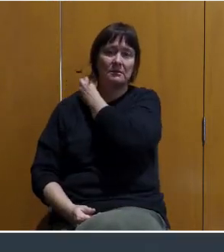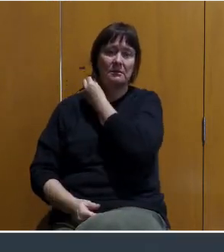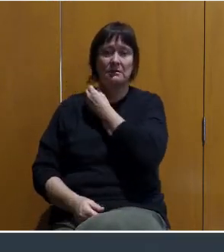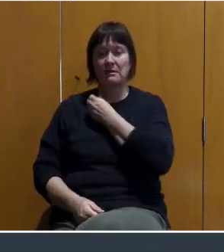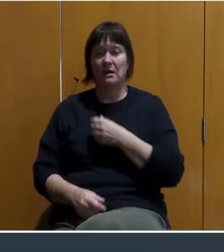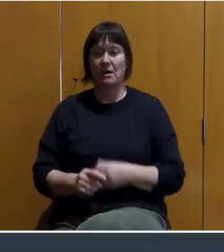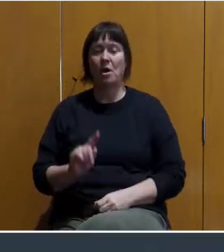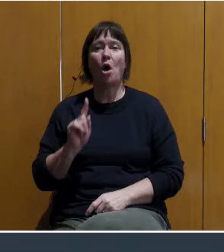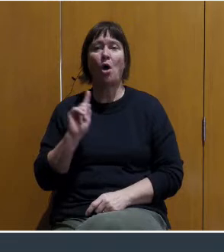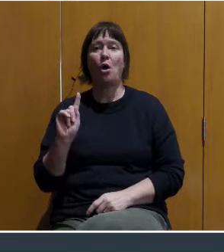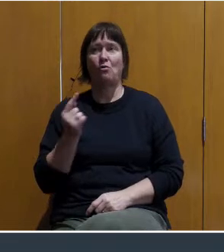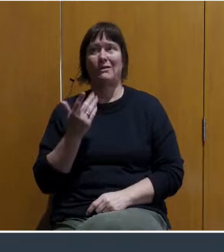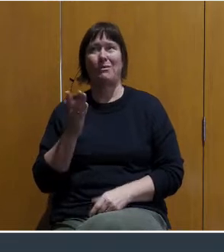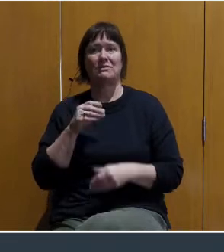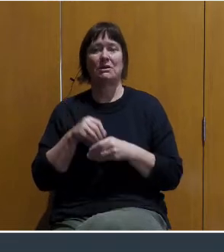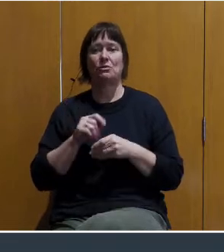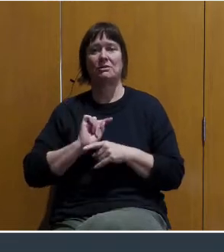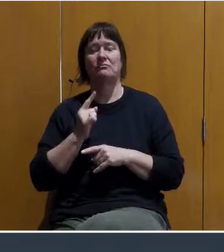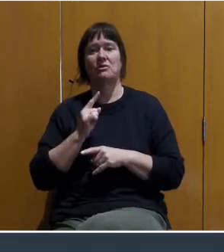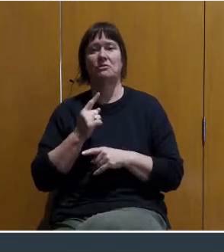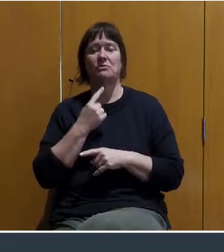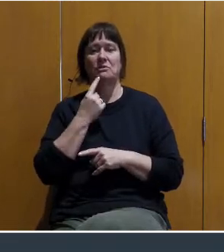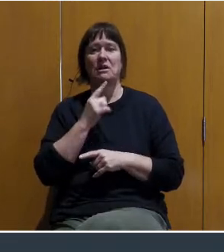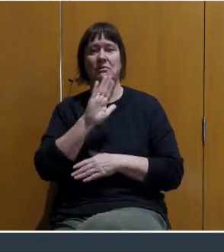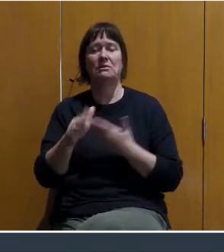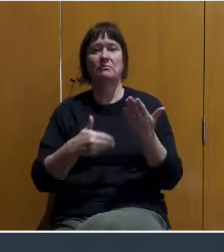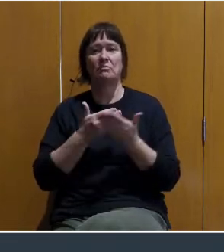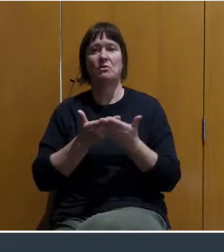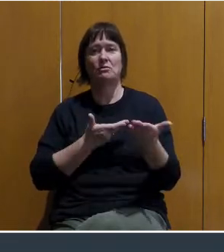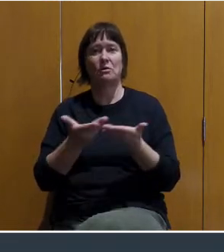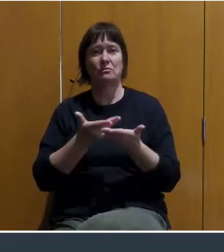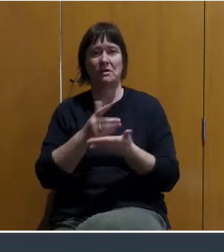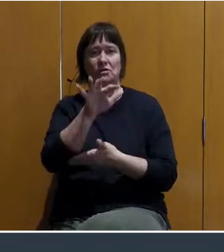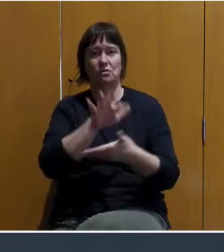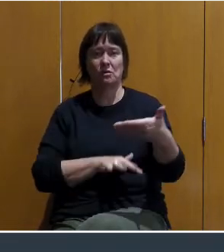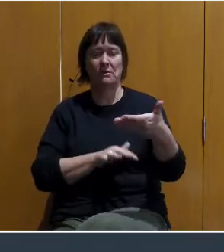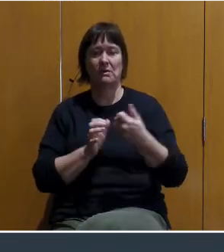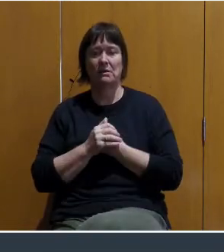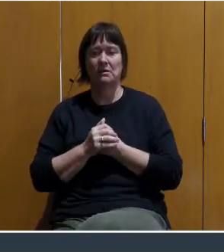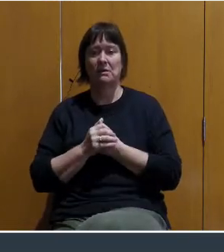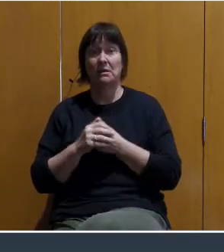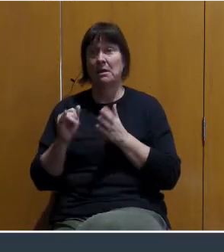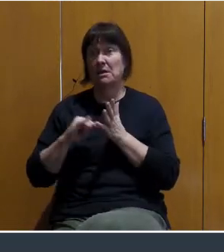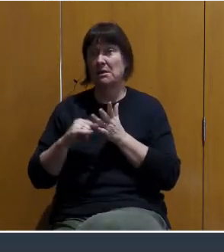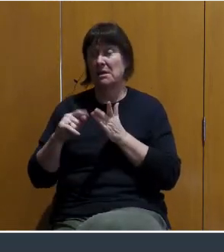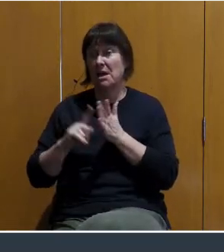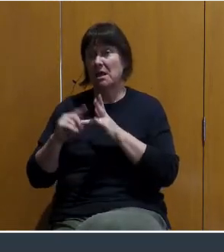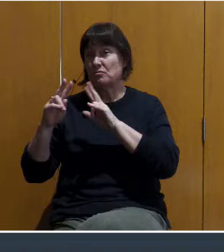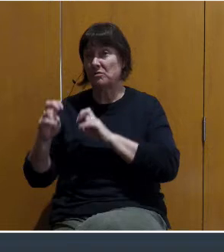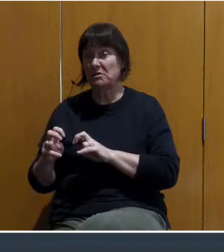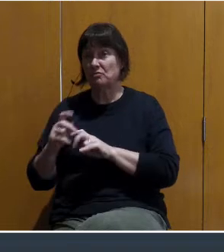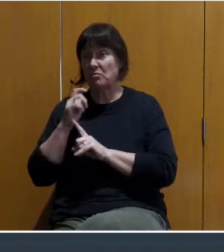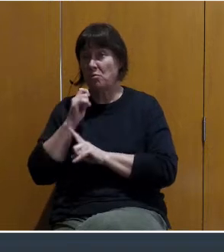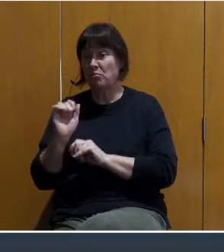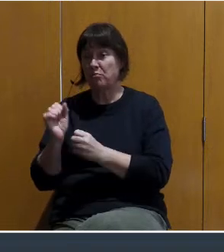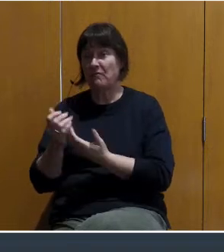featured in the original statement of proposal consultation document. And while SIL's researchers